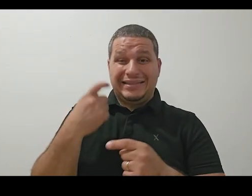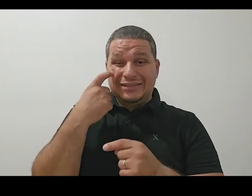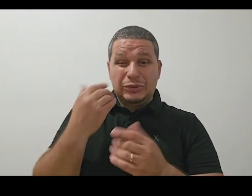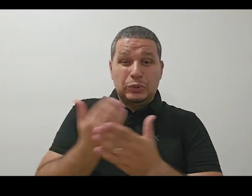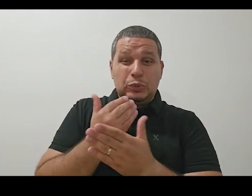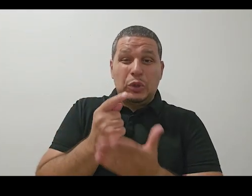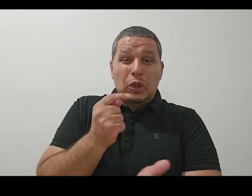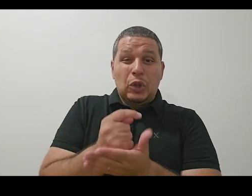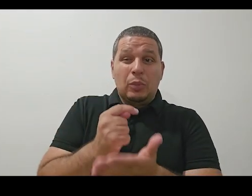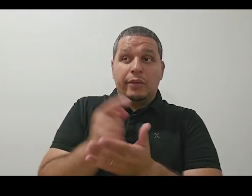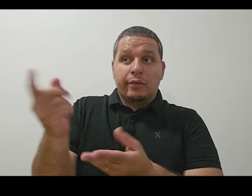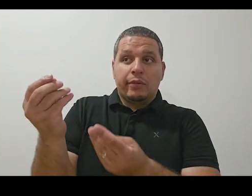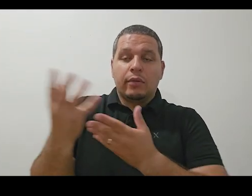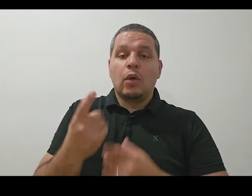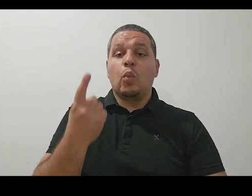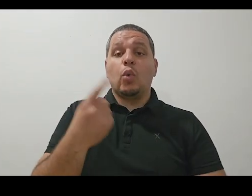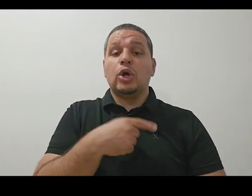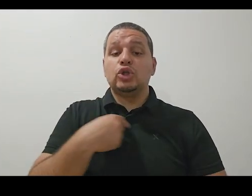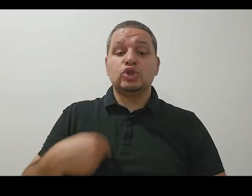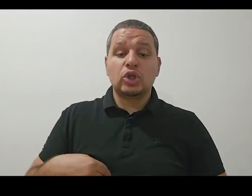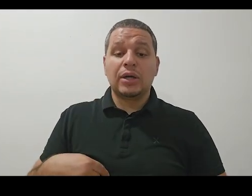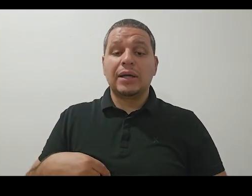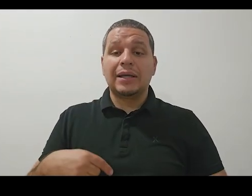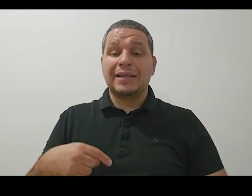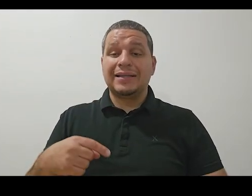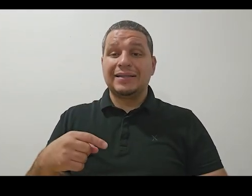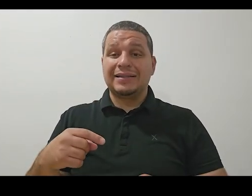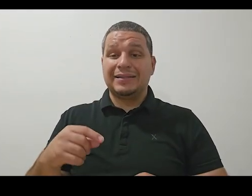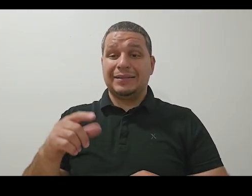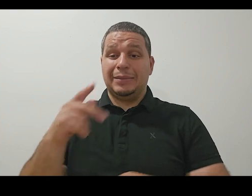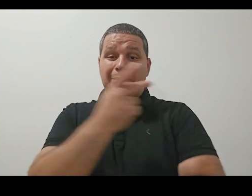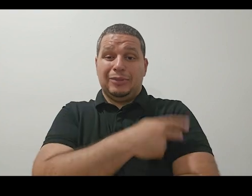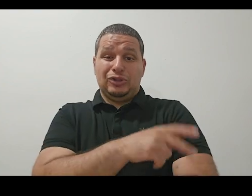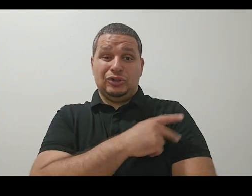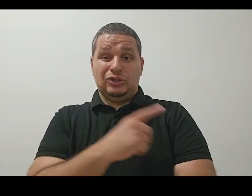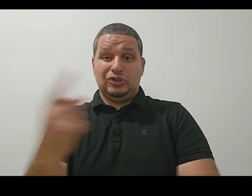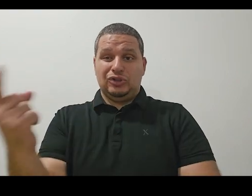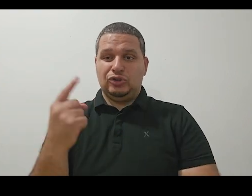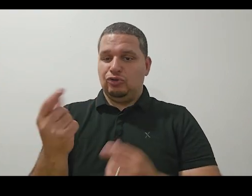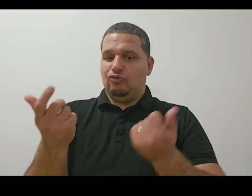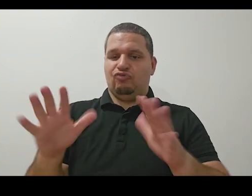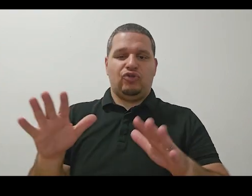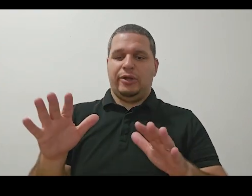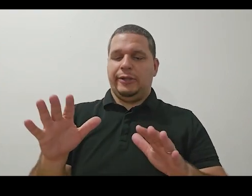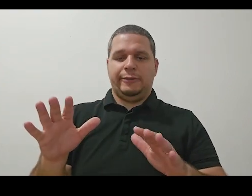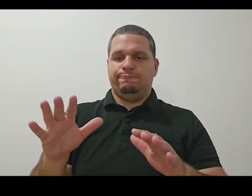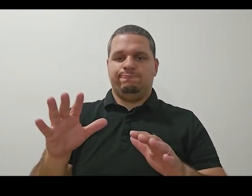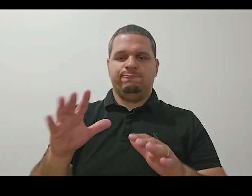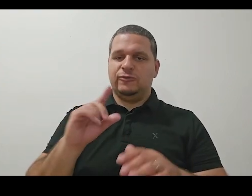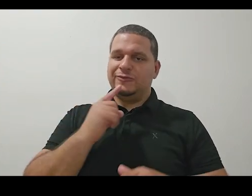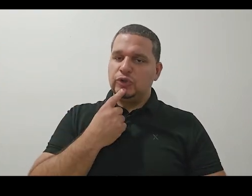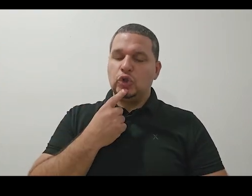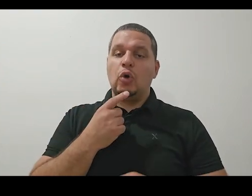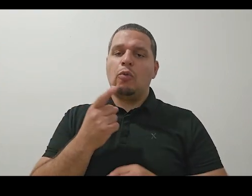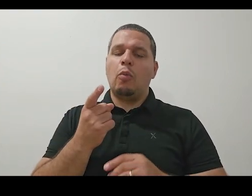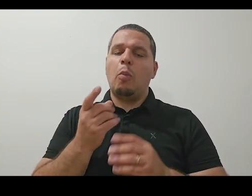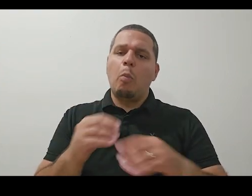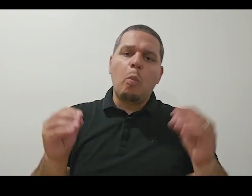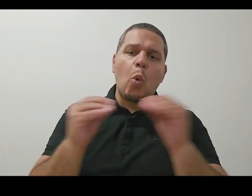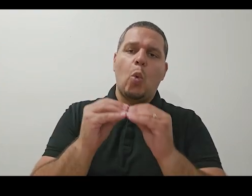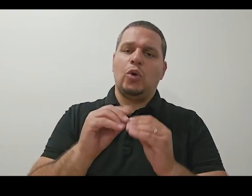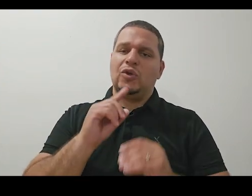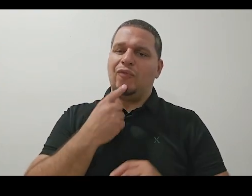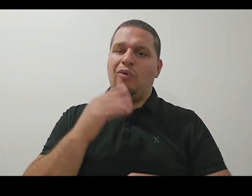is when Chinese clients patients come to us, they're already very severe and more severe than